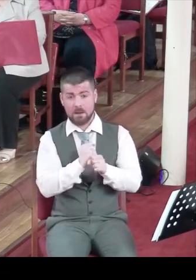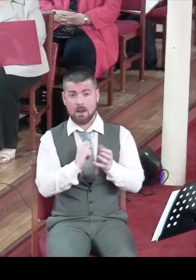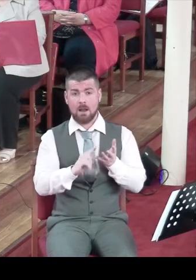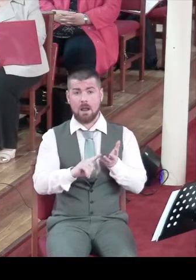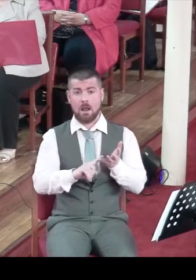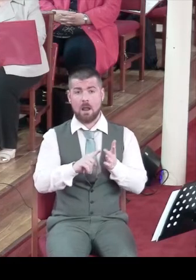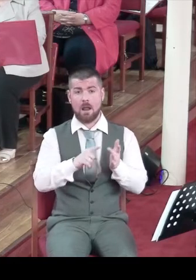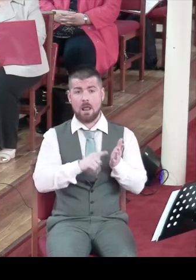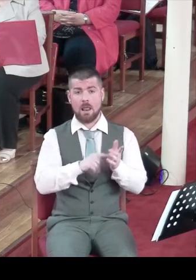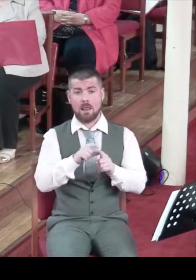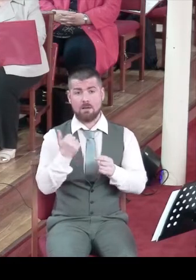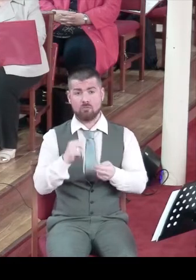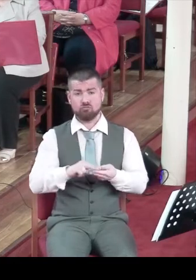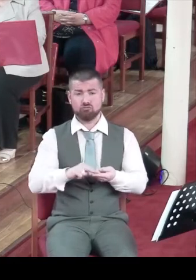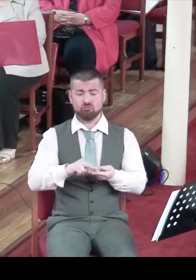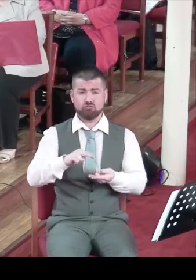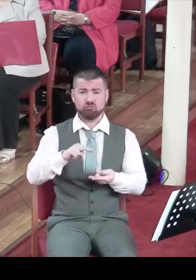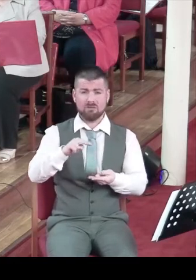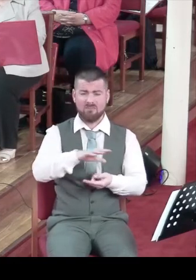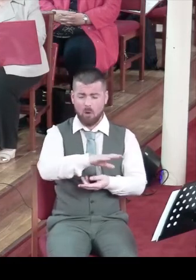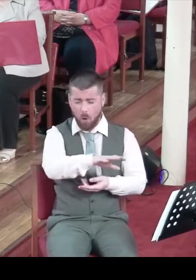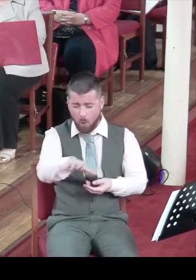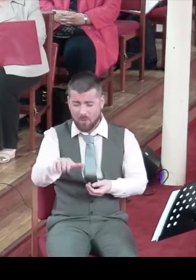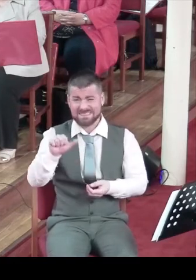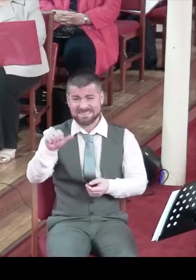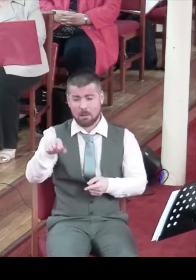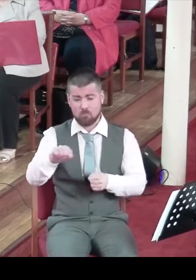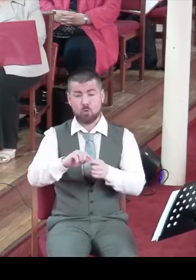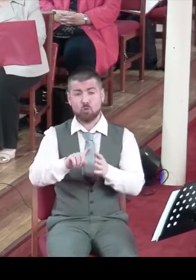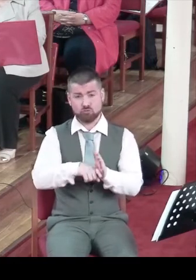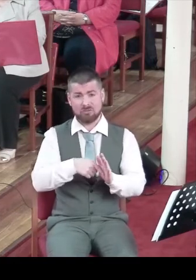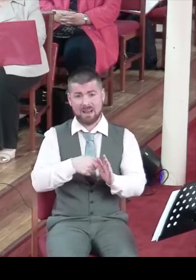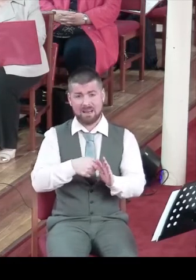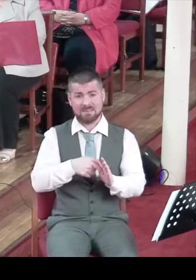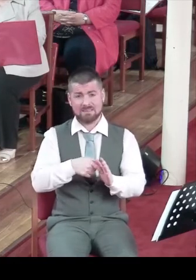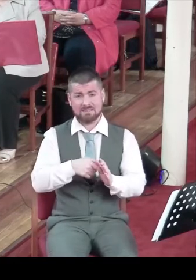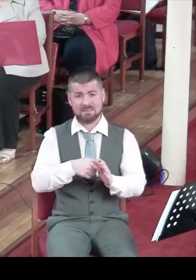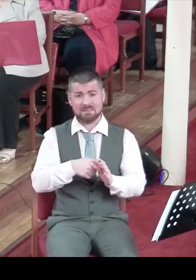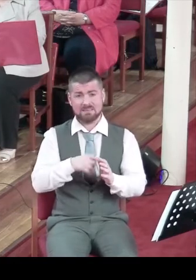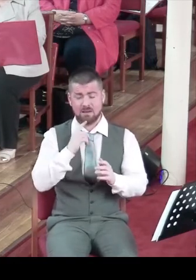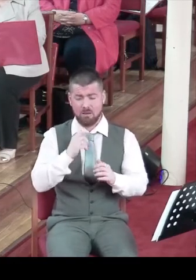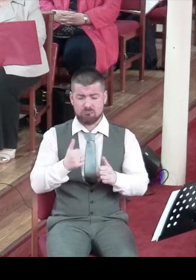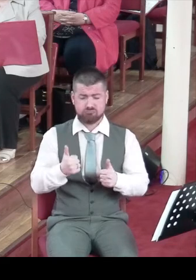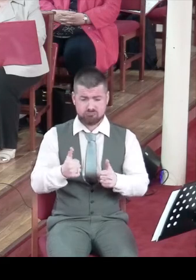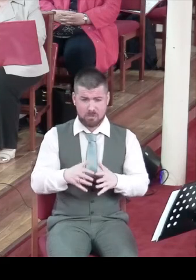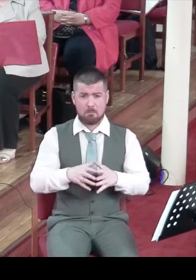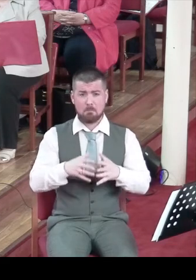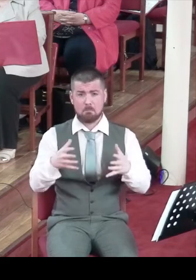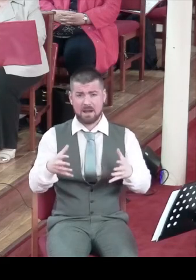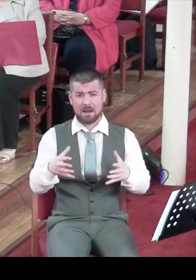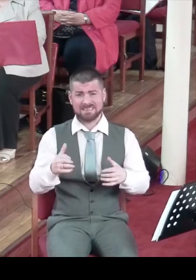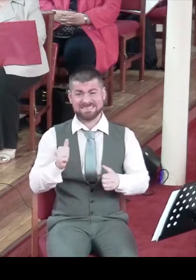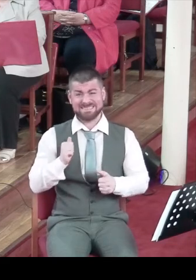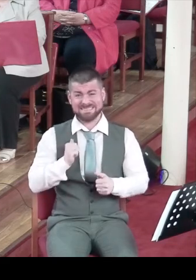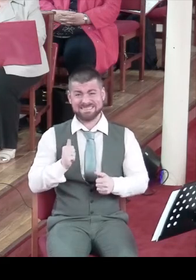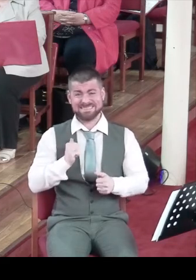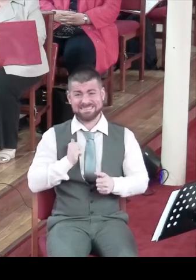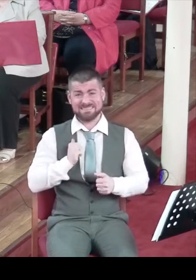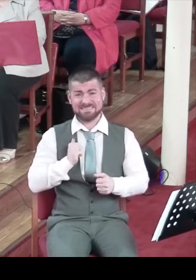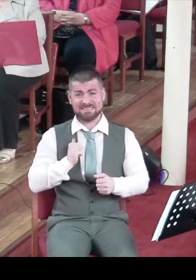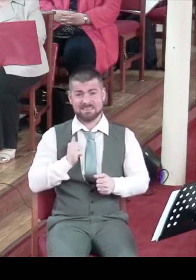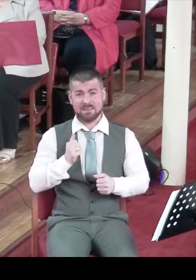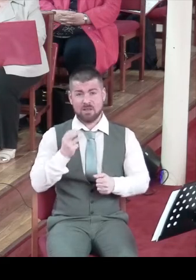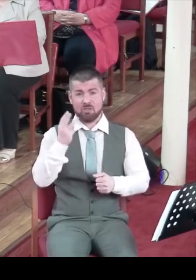Guild raised for all six of those projects a remarkable total of almost